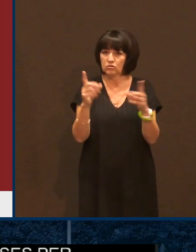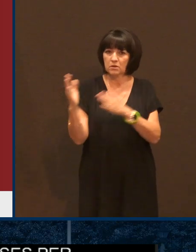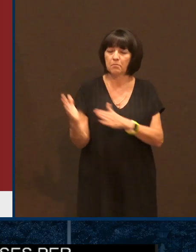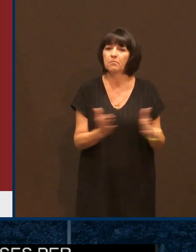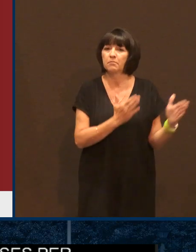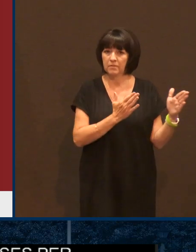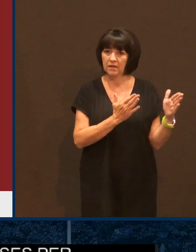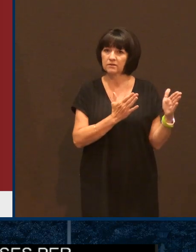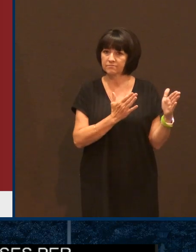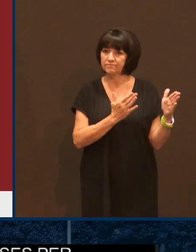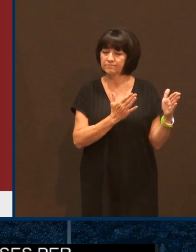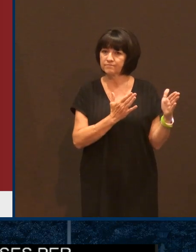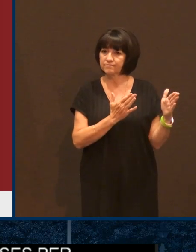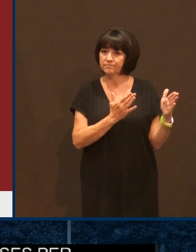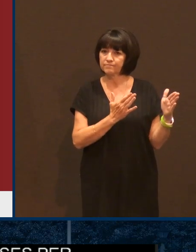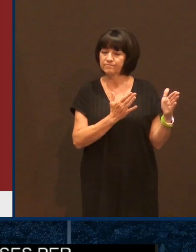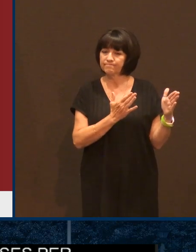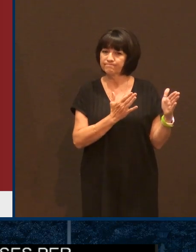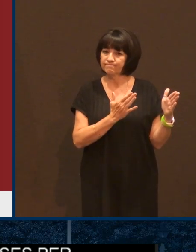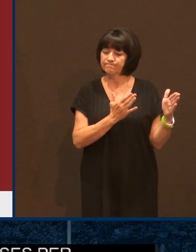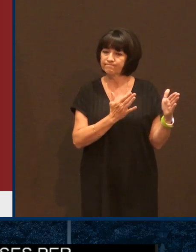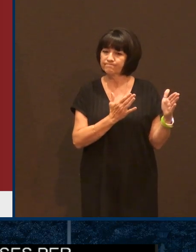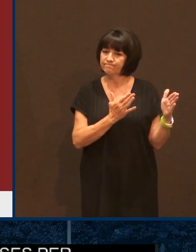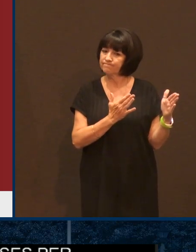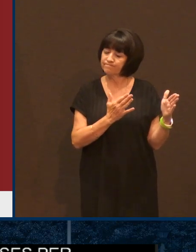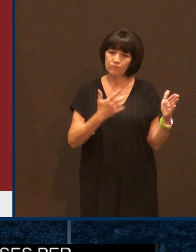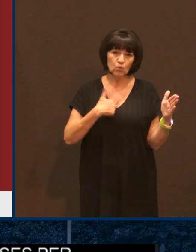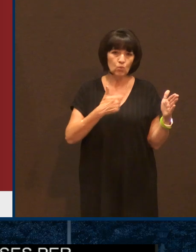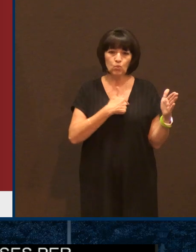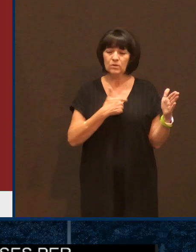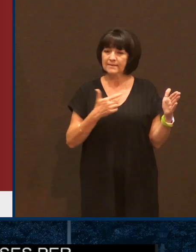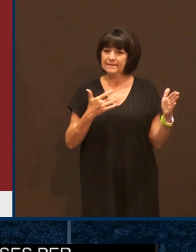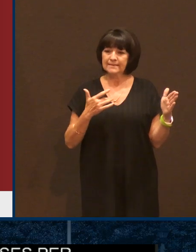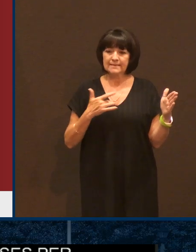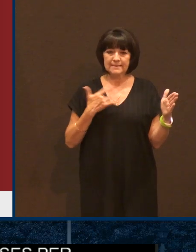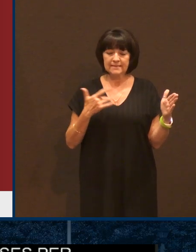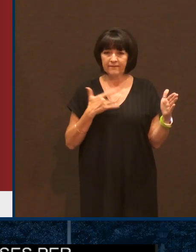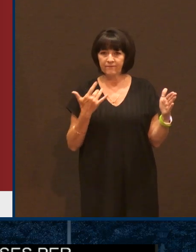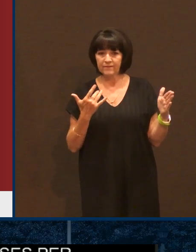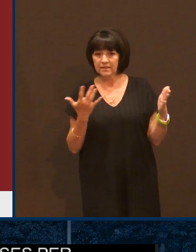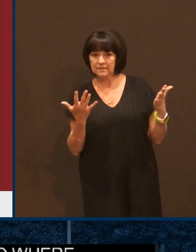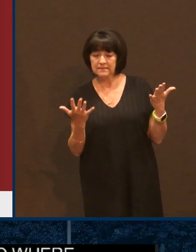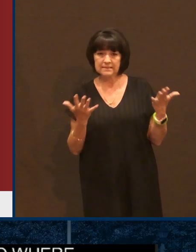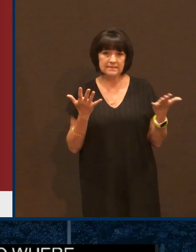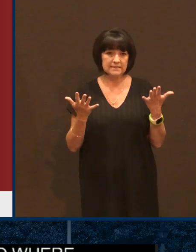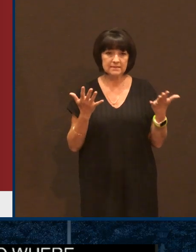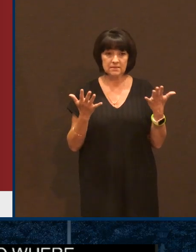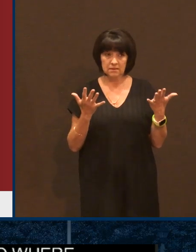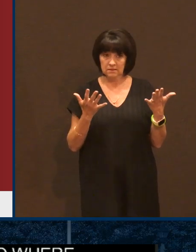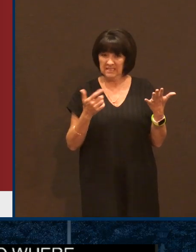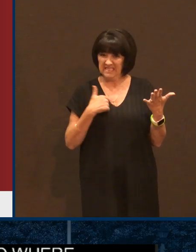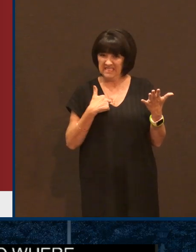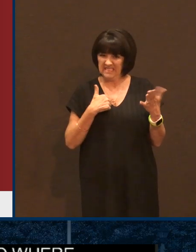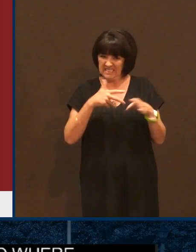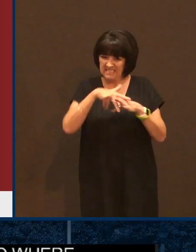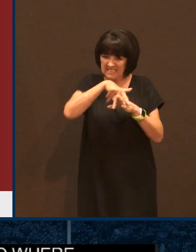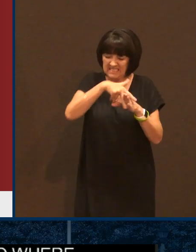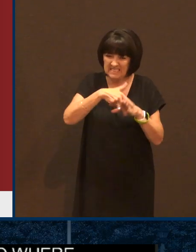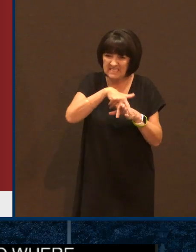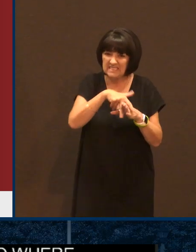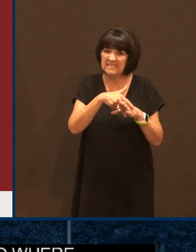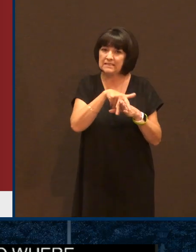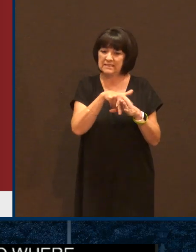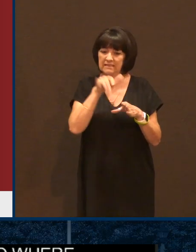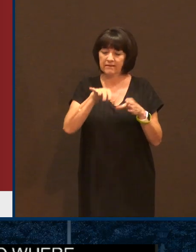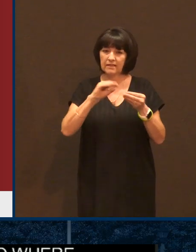know, we're just kind of just on the edge of being put on quarantine lists from other states and on the edge of where we